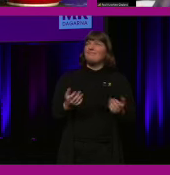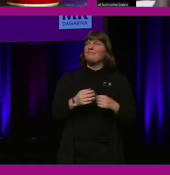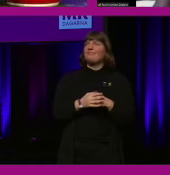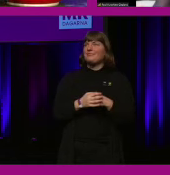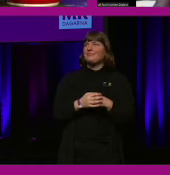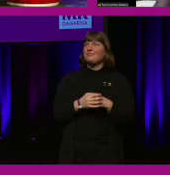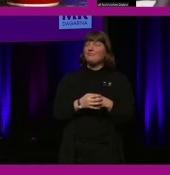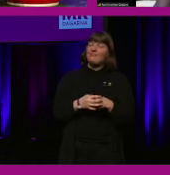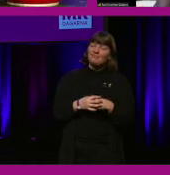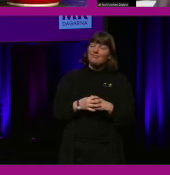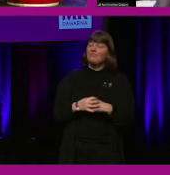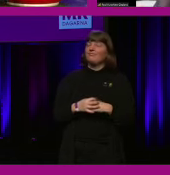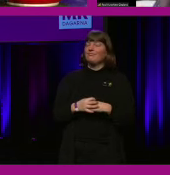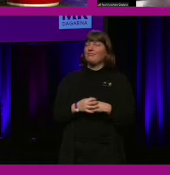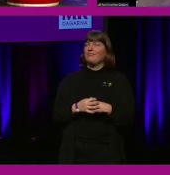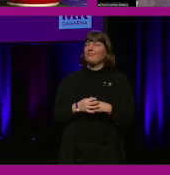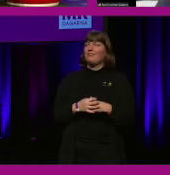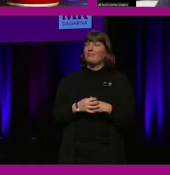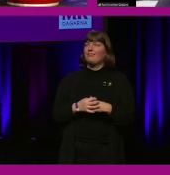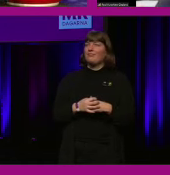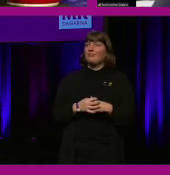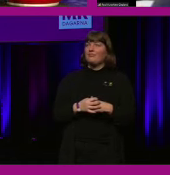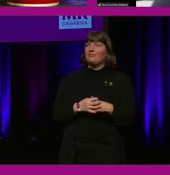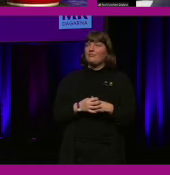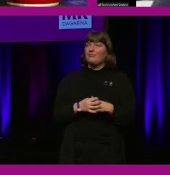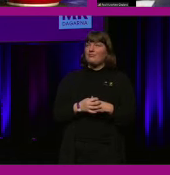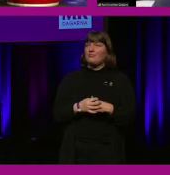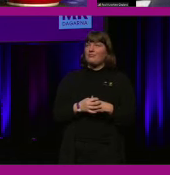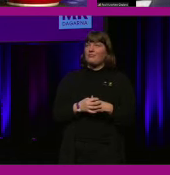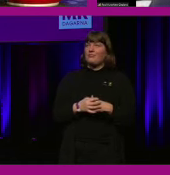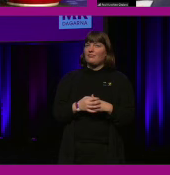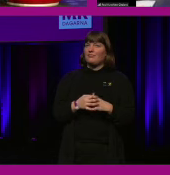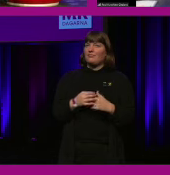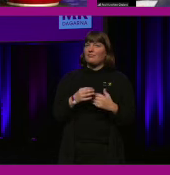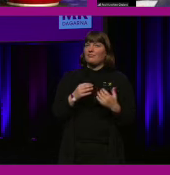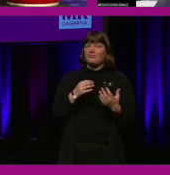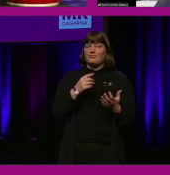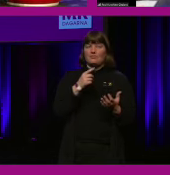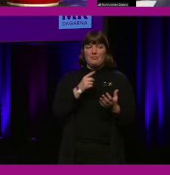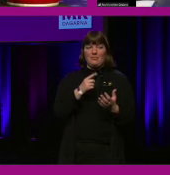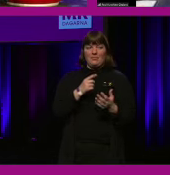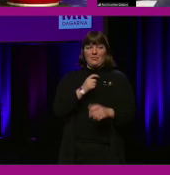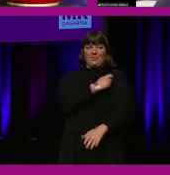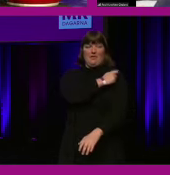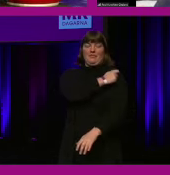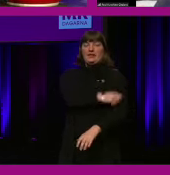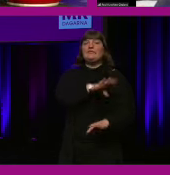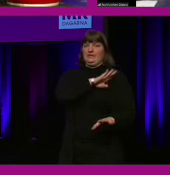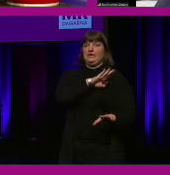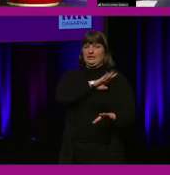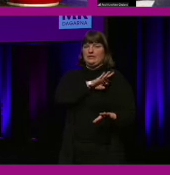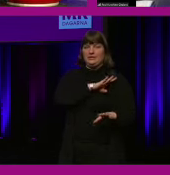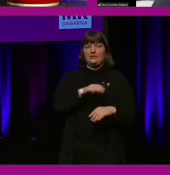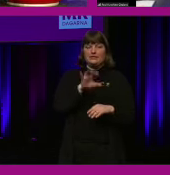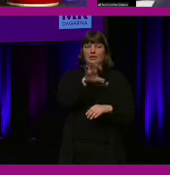as a matter of the primary duty bearers are states. They're the primary duty